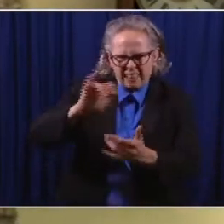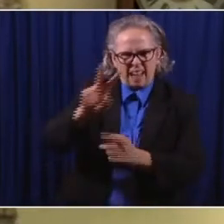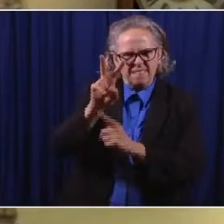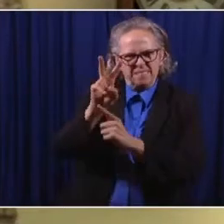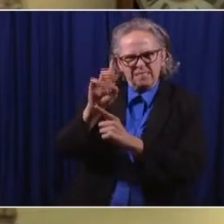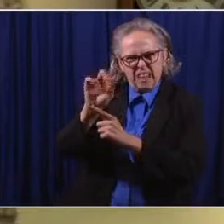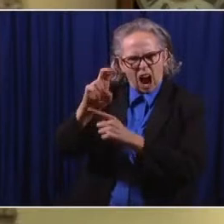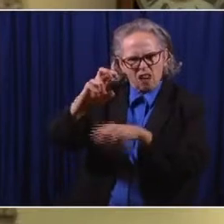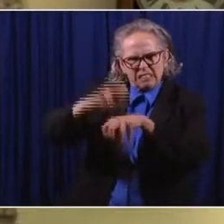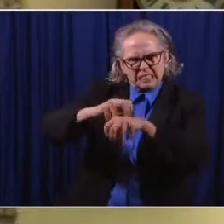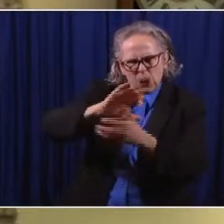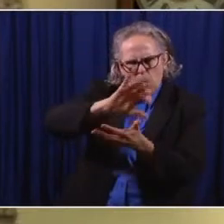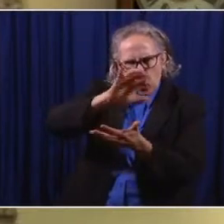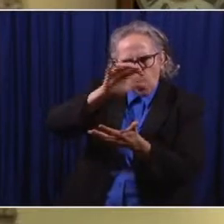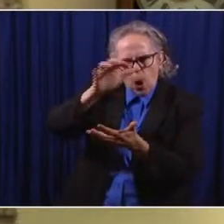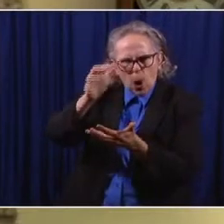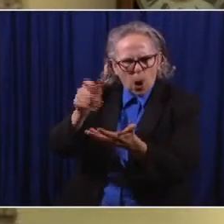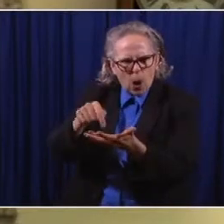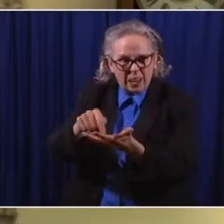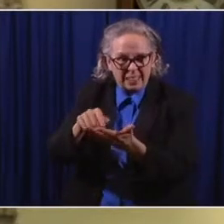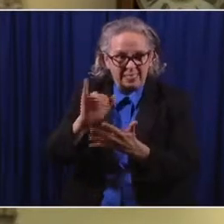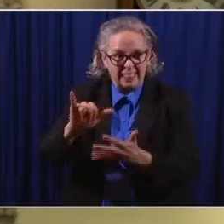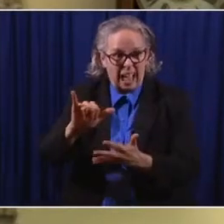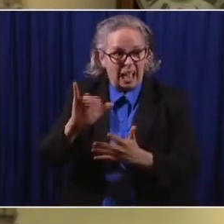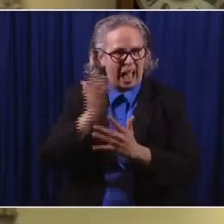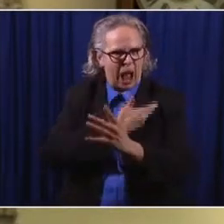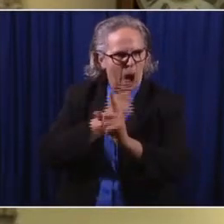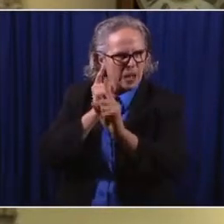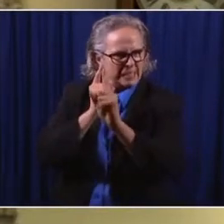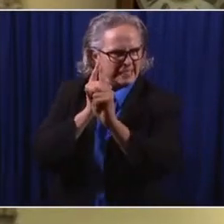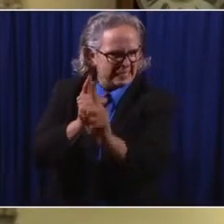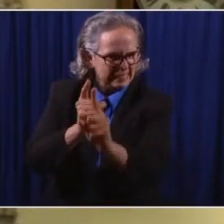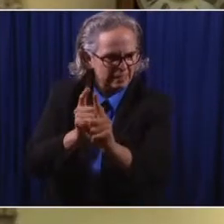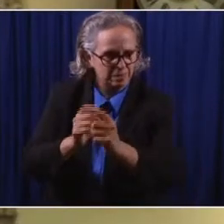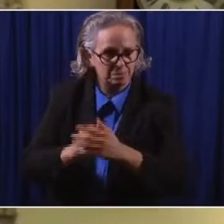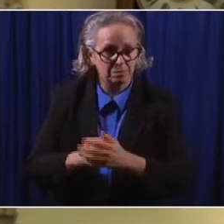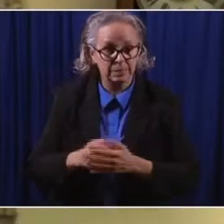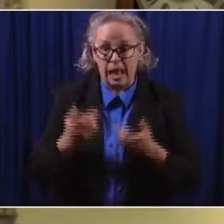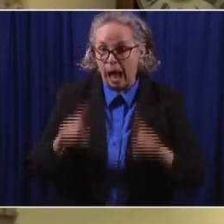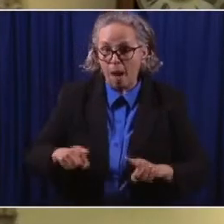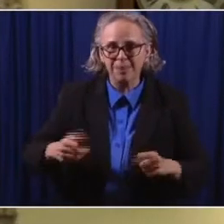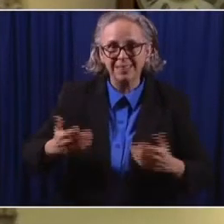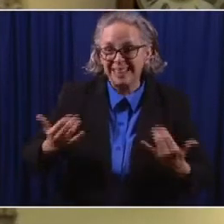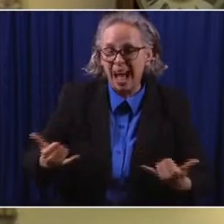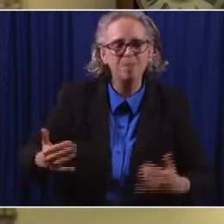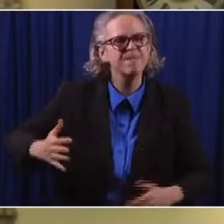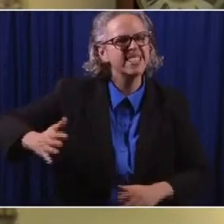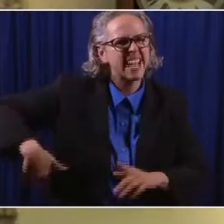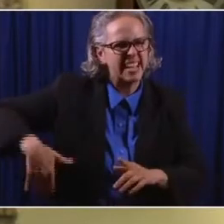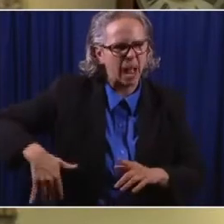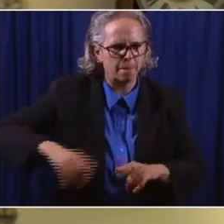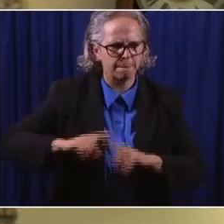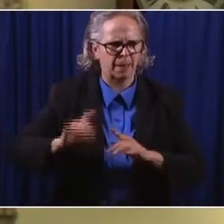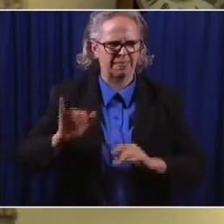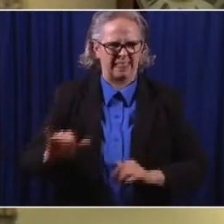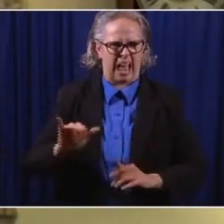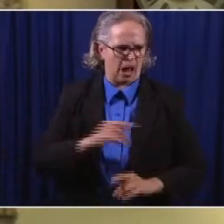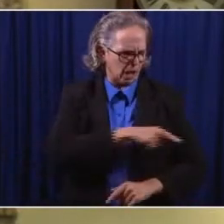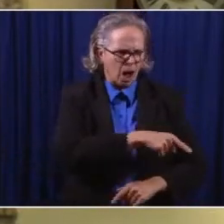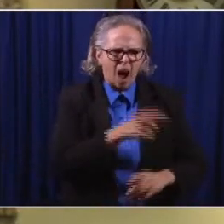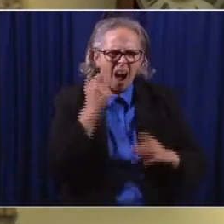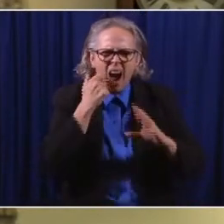we want to be. We're not there yet today, but the question is spot on, and we